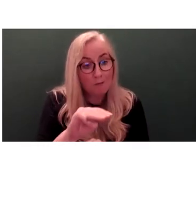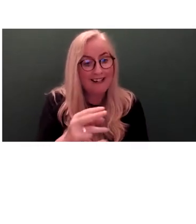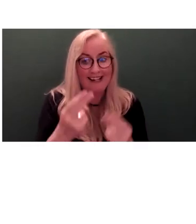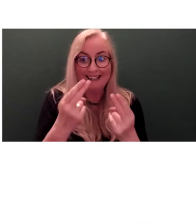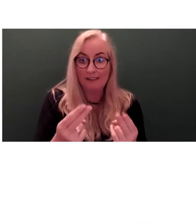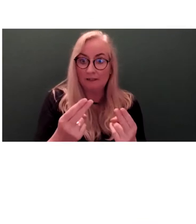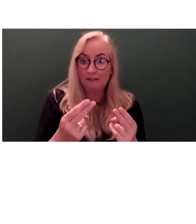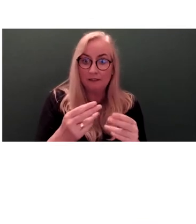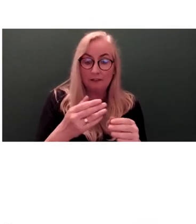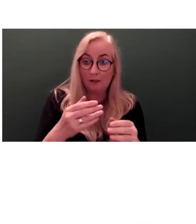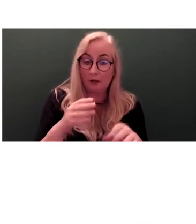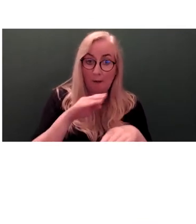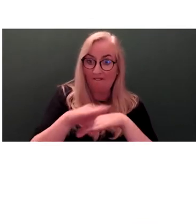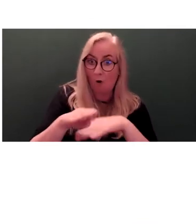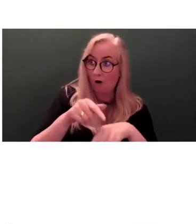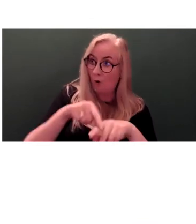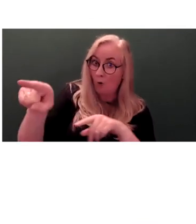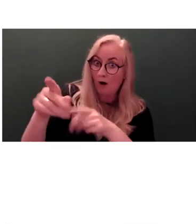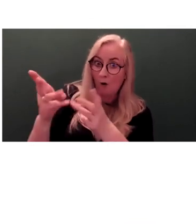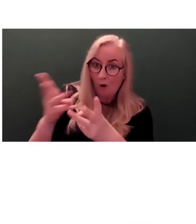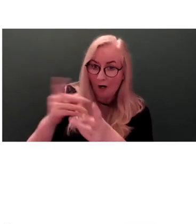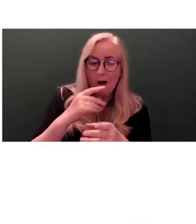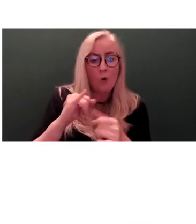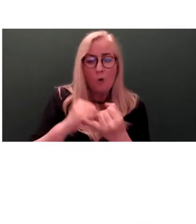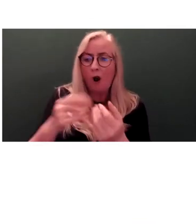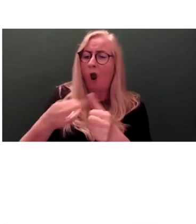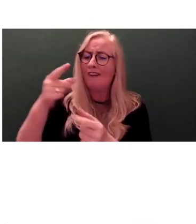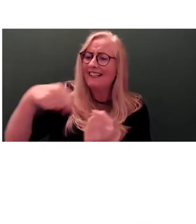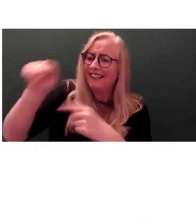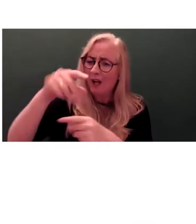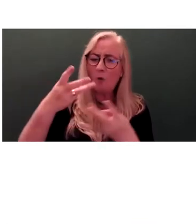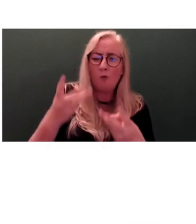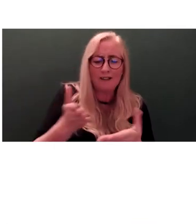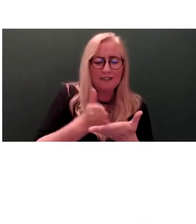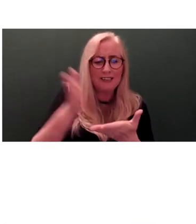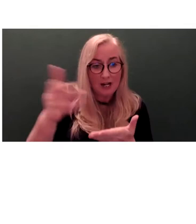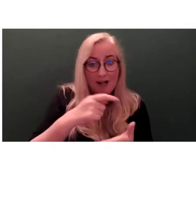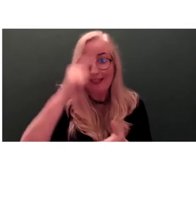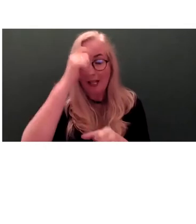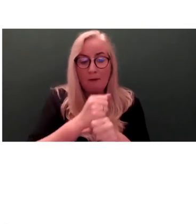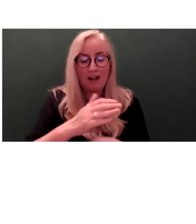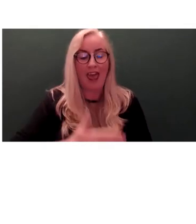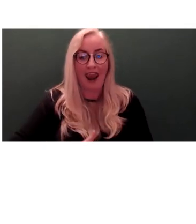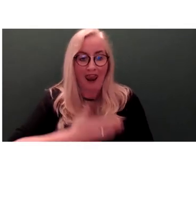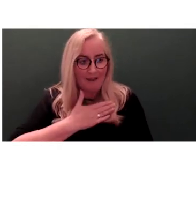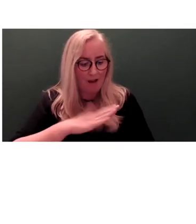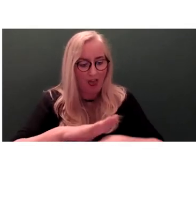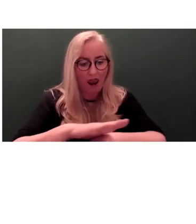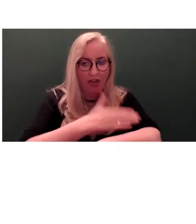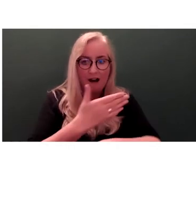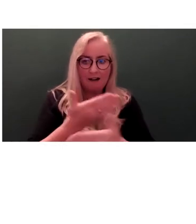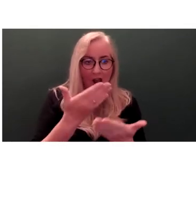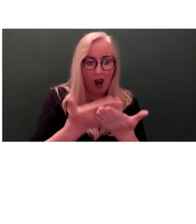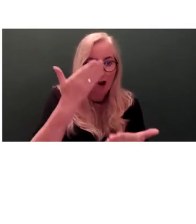they've entered the labour market. But for those who are already in the labour market or trying to get in, we need to think about lifelong learning and what's most suitable. And the very